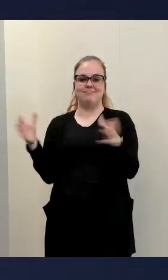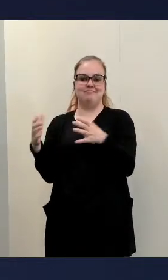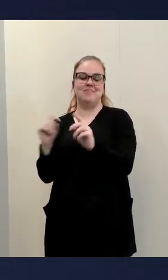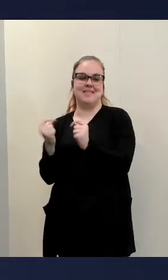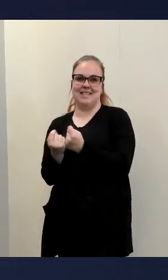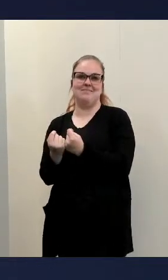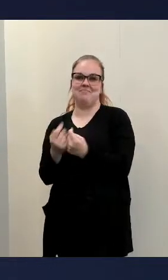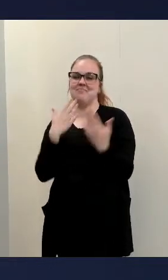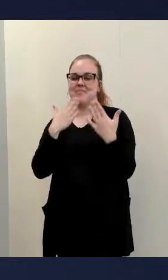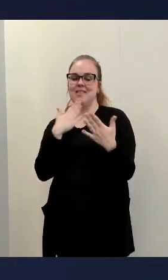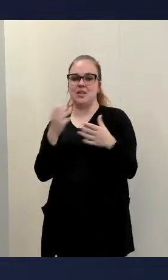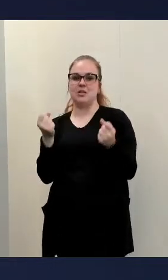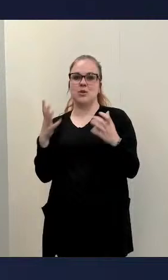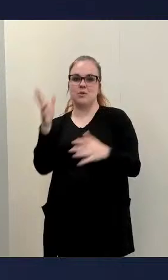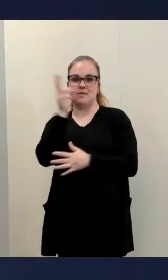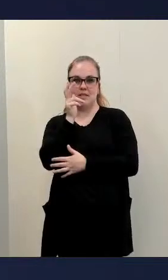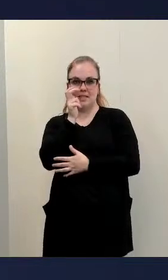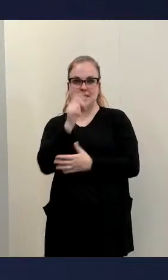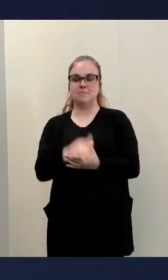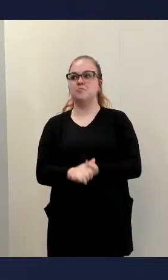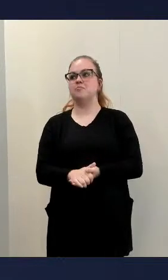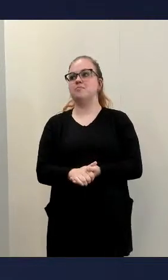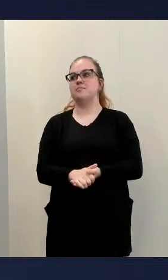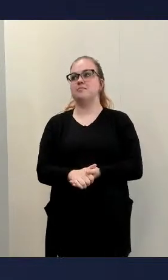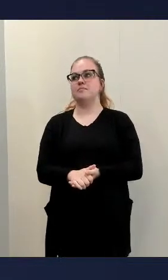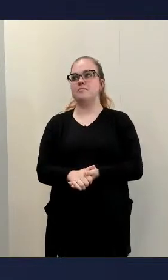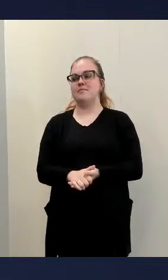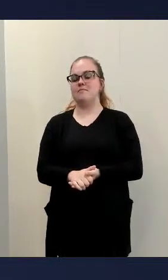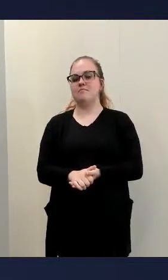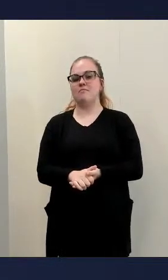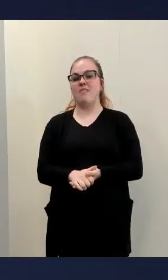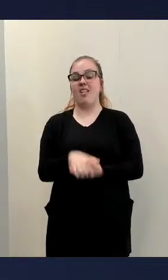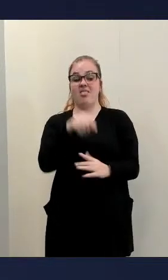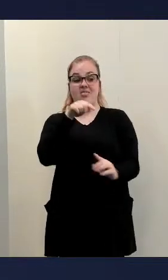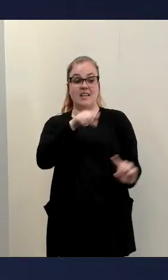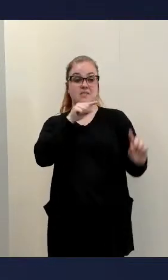them so much for listening. You know, this report